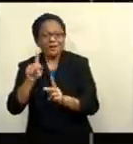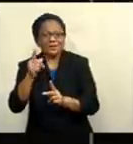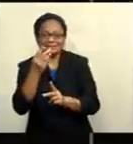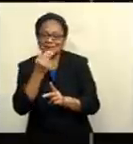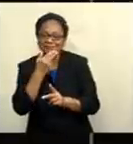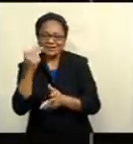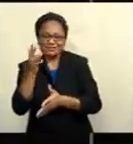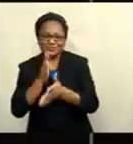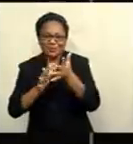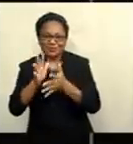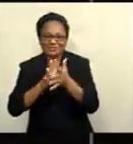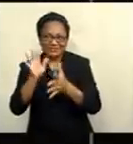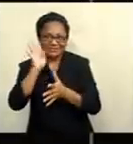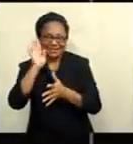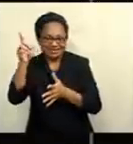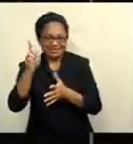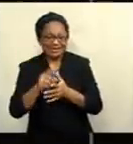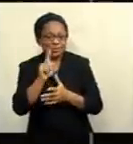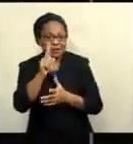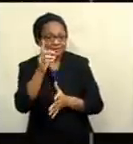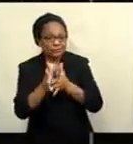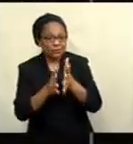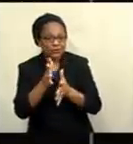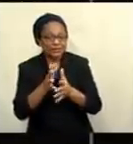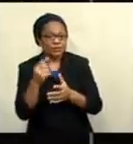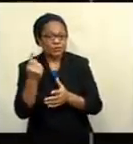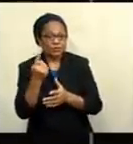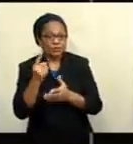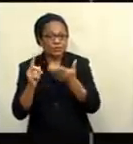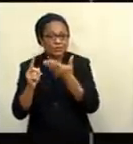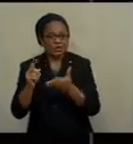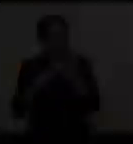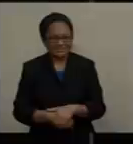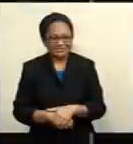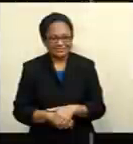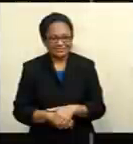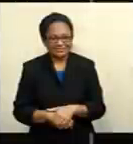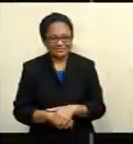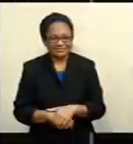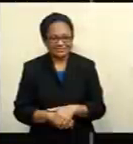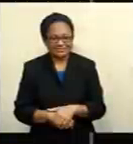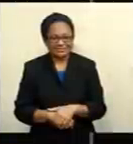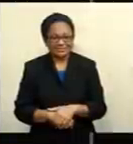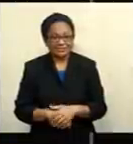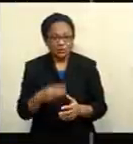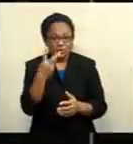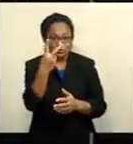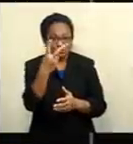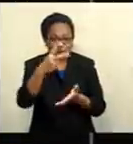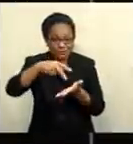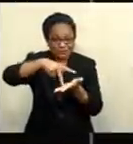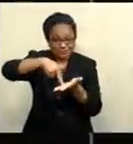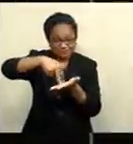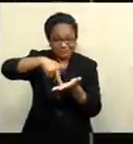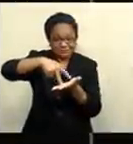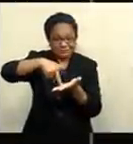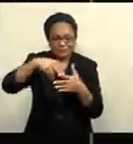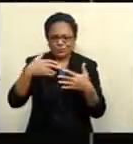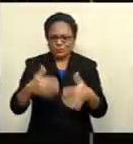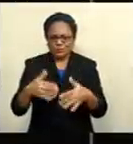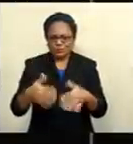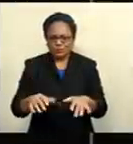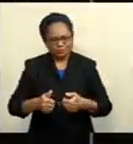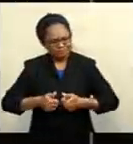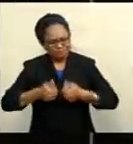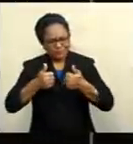stories emerging. One such story is from the refugee team. The 2 Fiji Bati reps were in fine form